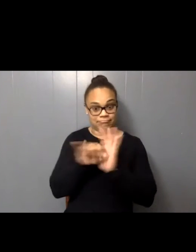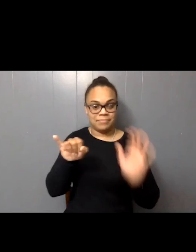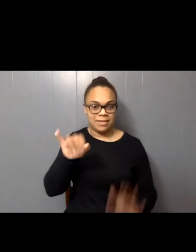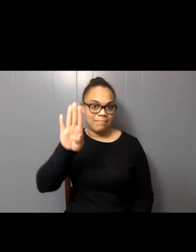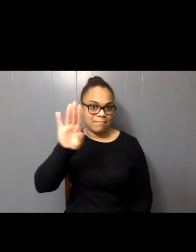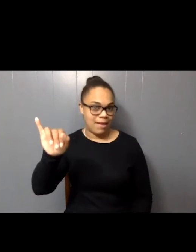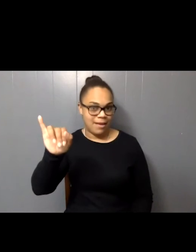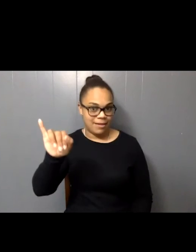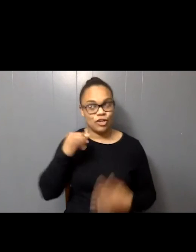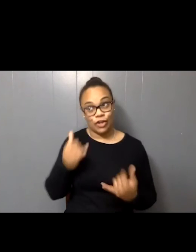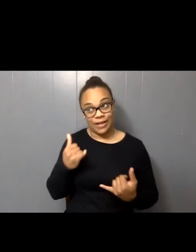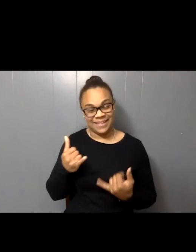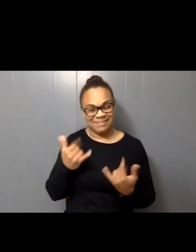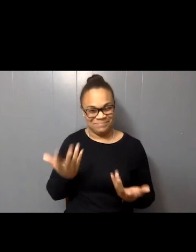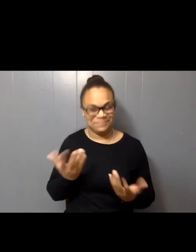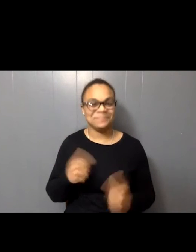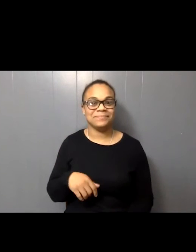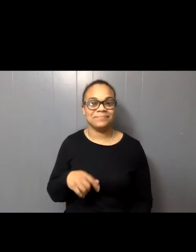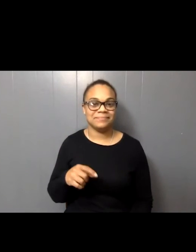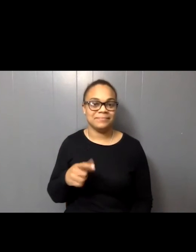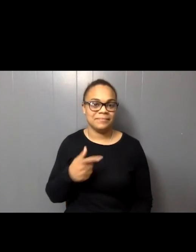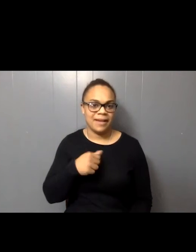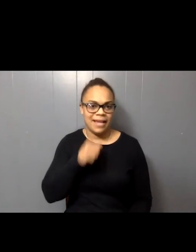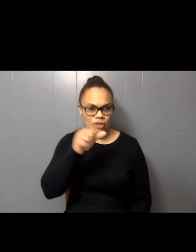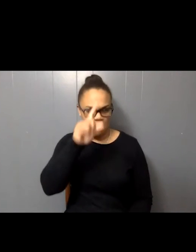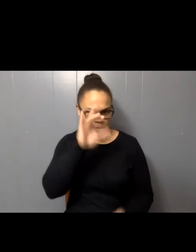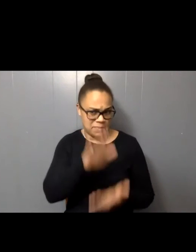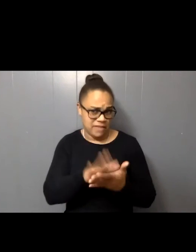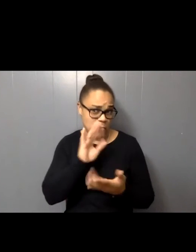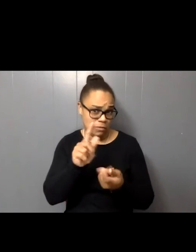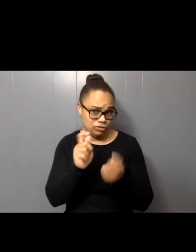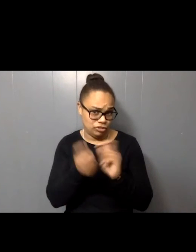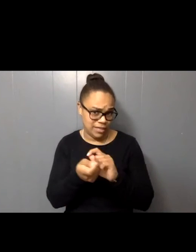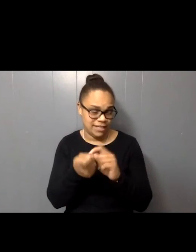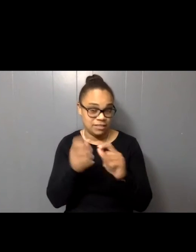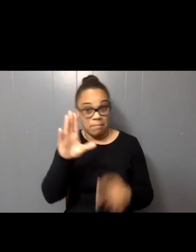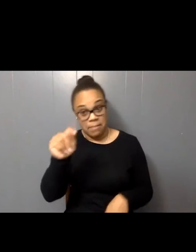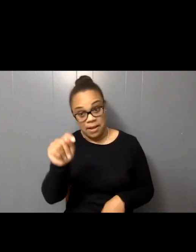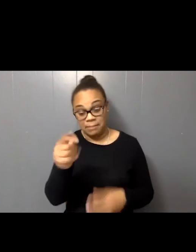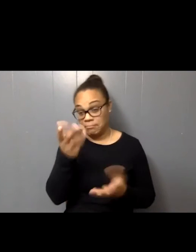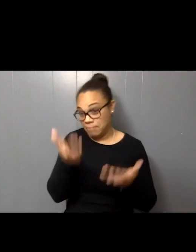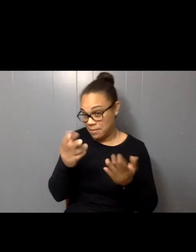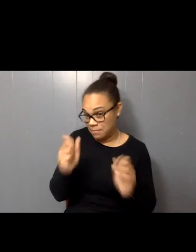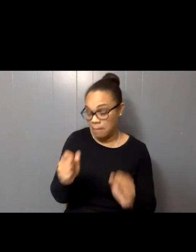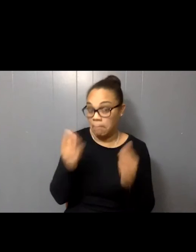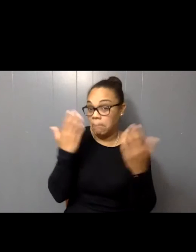currently. I don't believe that's going to change, but you know, it might, who knows.